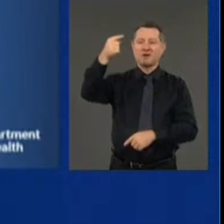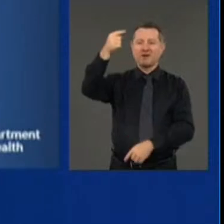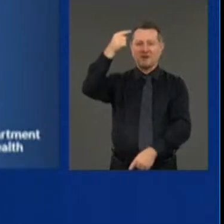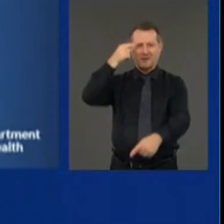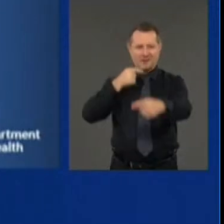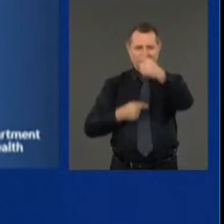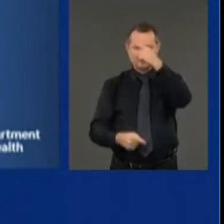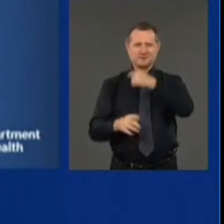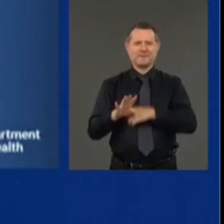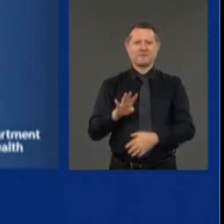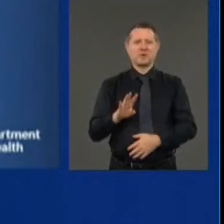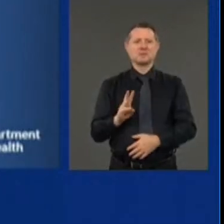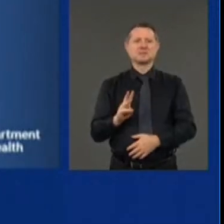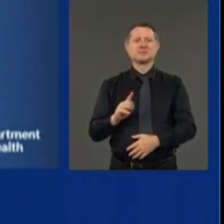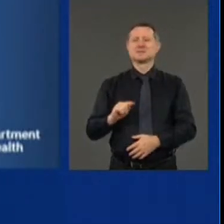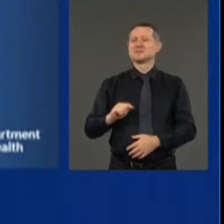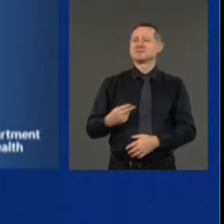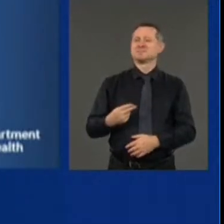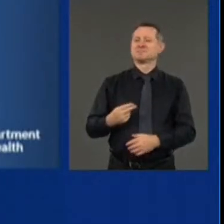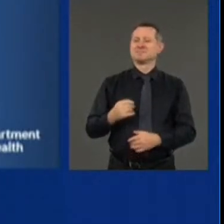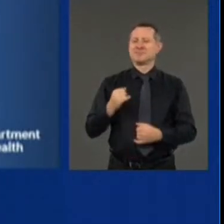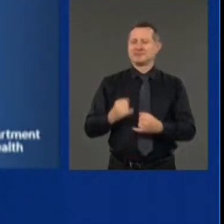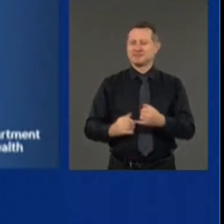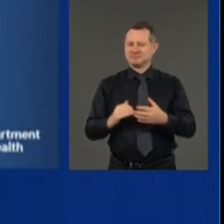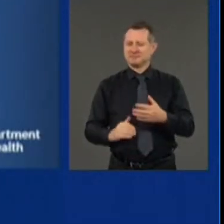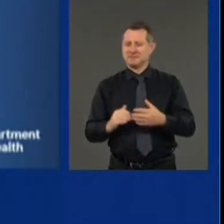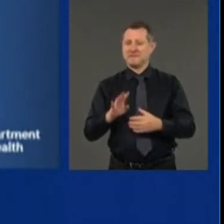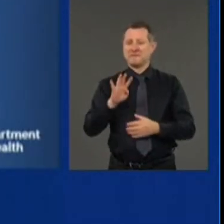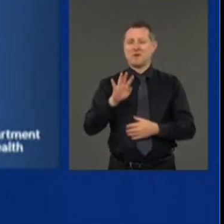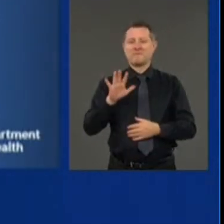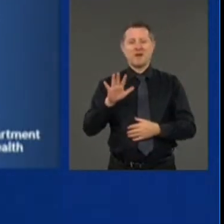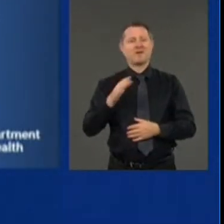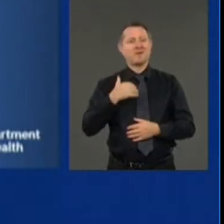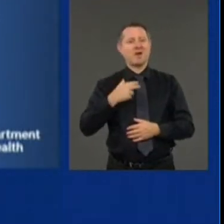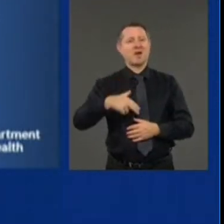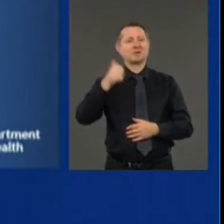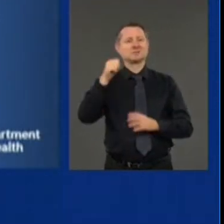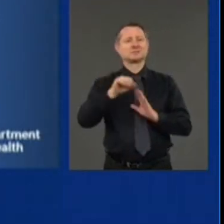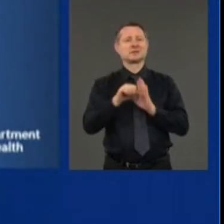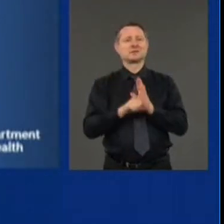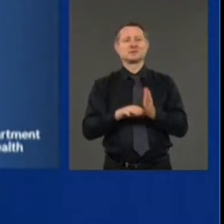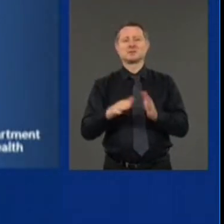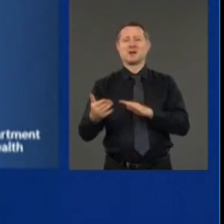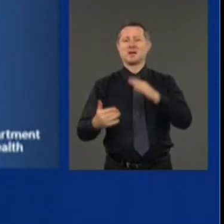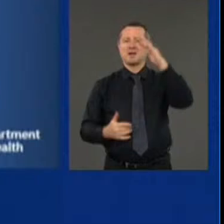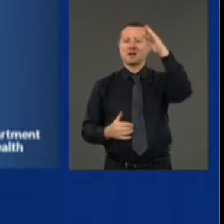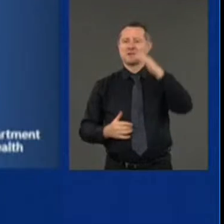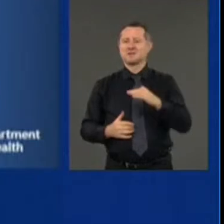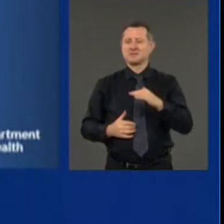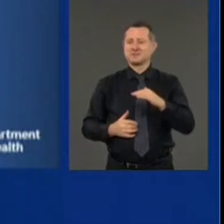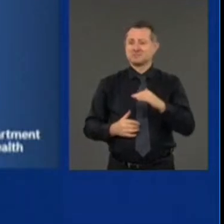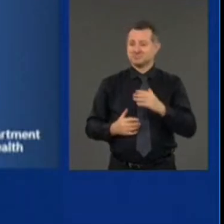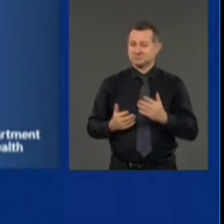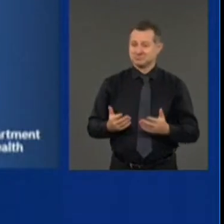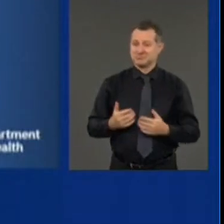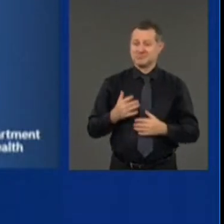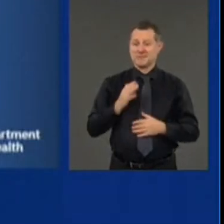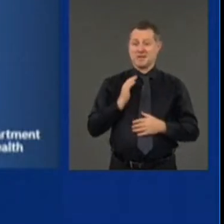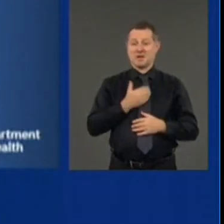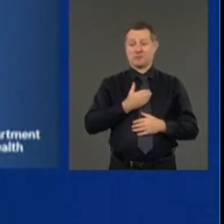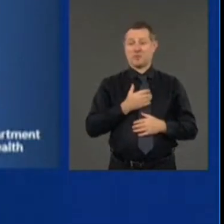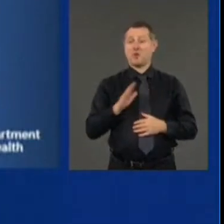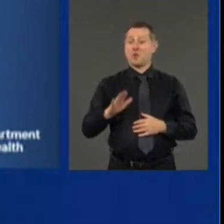45 states had a greater percentage of fatalities. And even though our per capita nursing home death rate was lower than many other